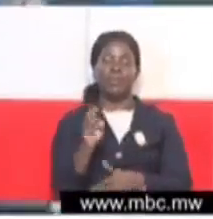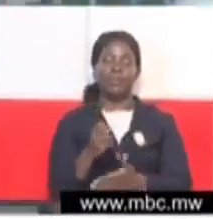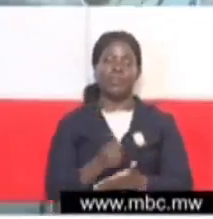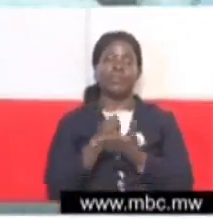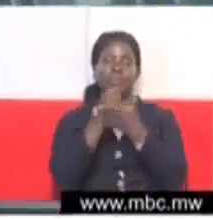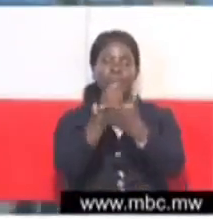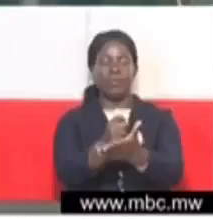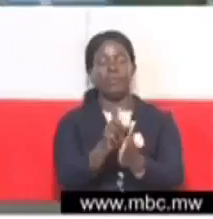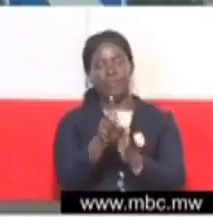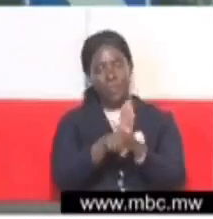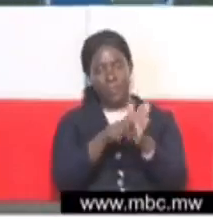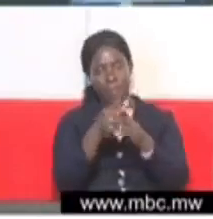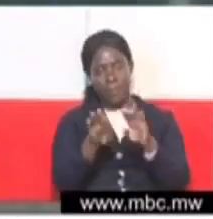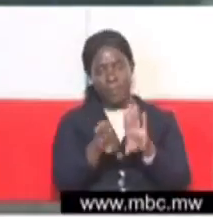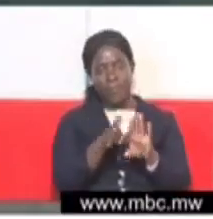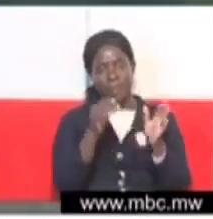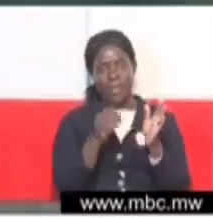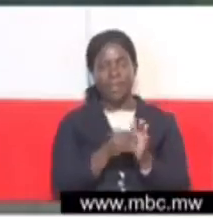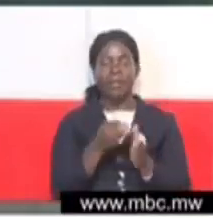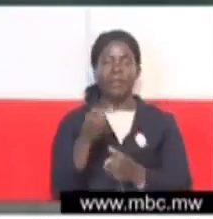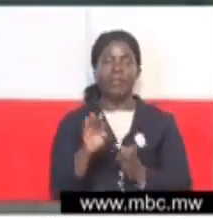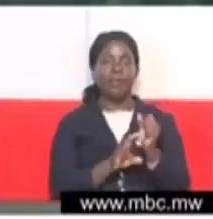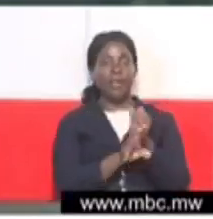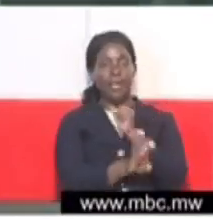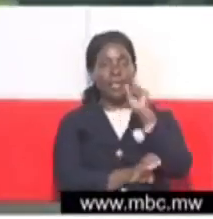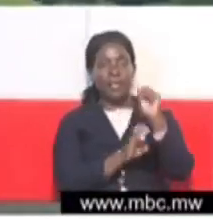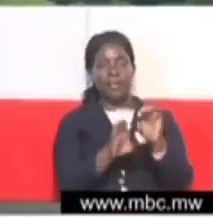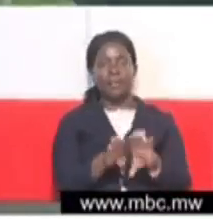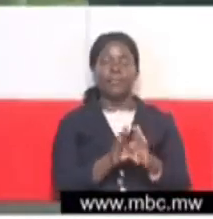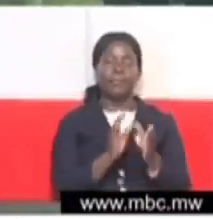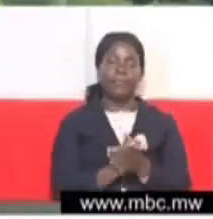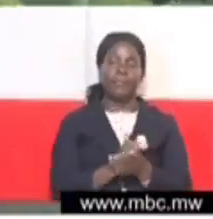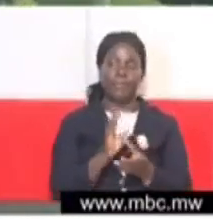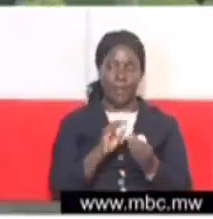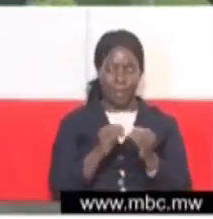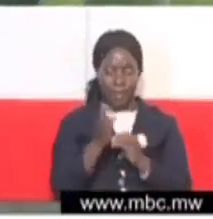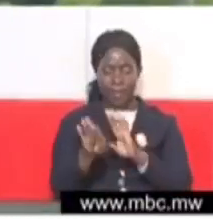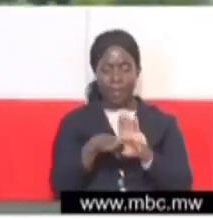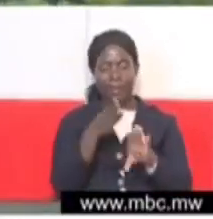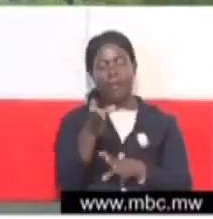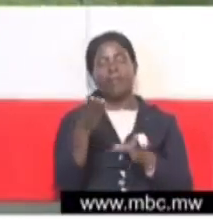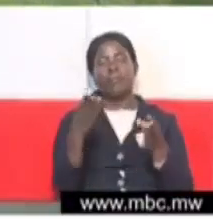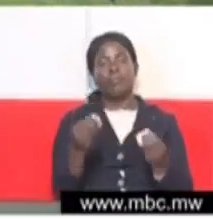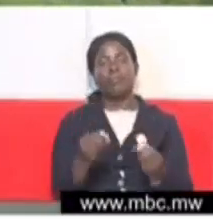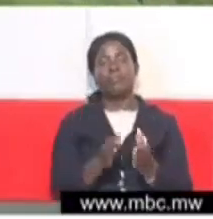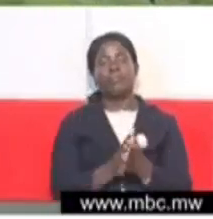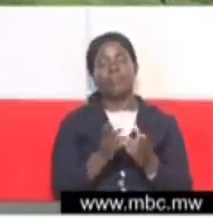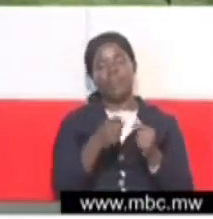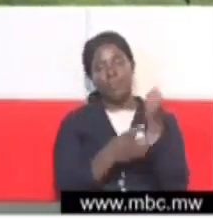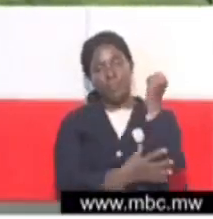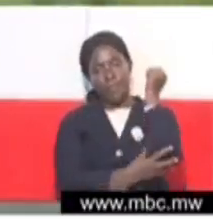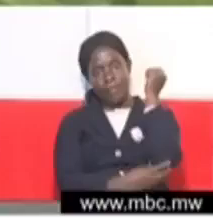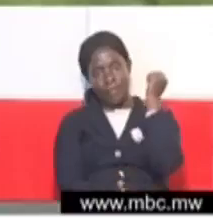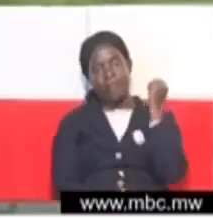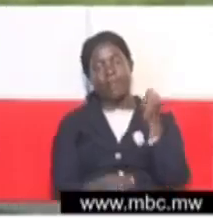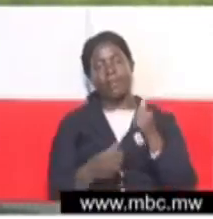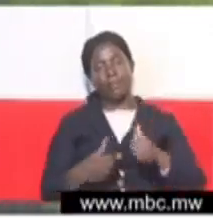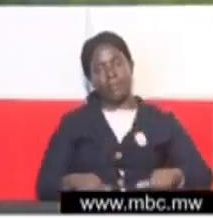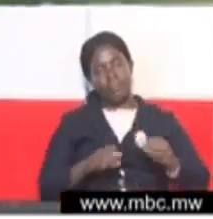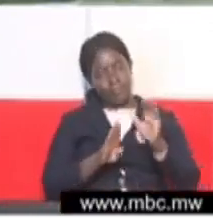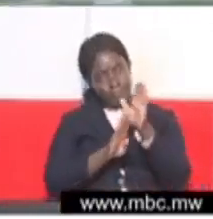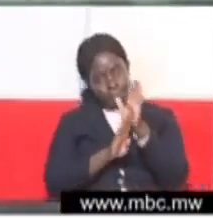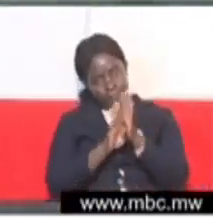development projects, but also a country with an inspiring story, having risen from poverty to become a global economic